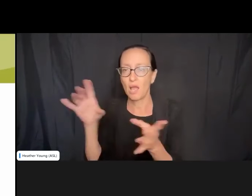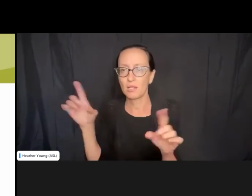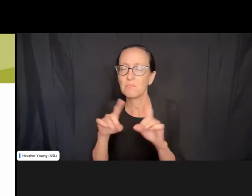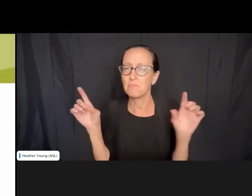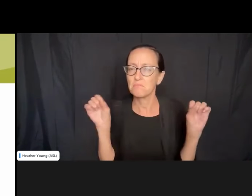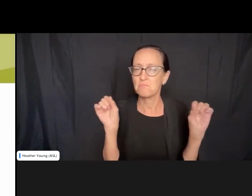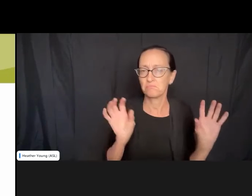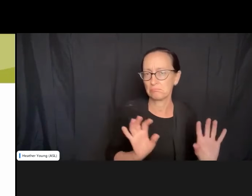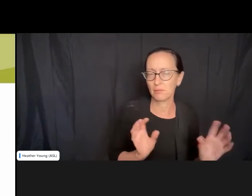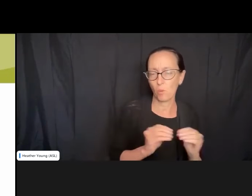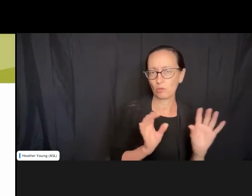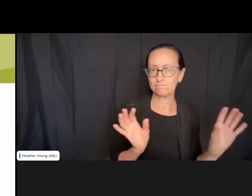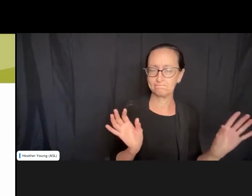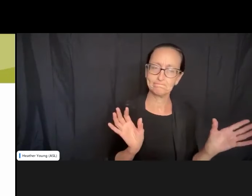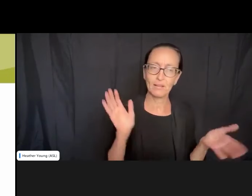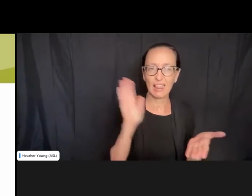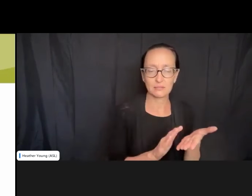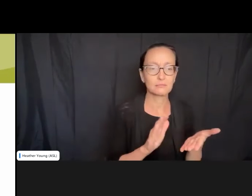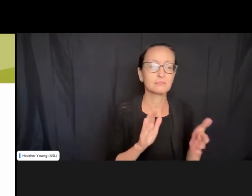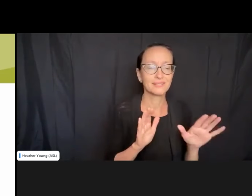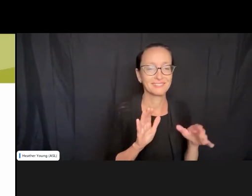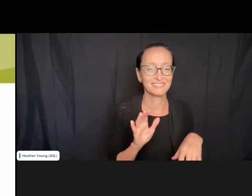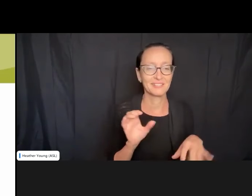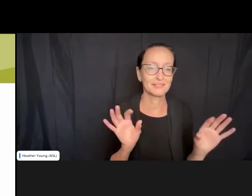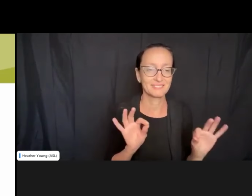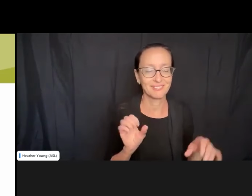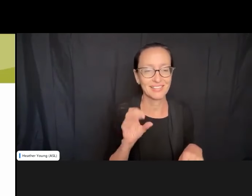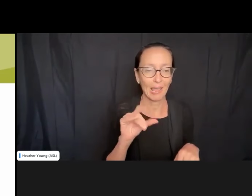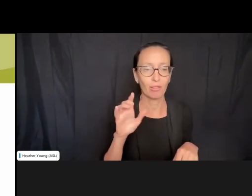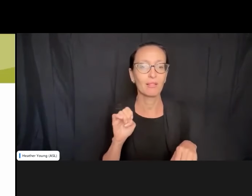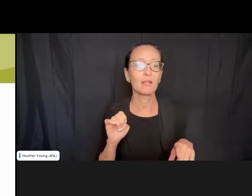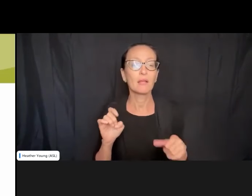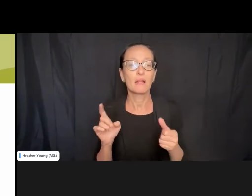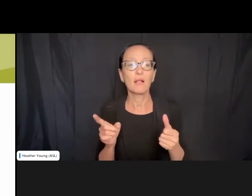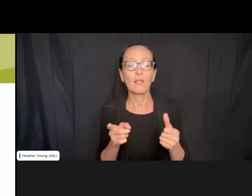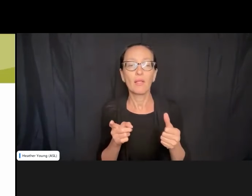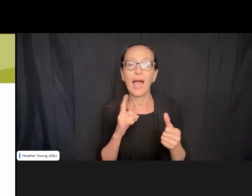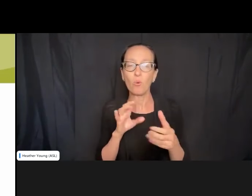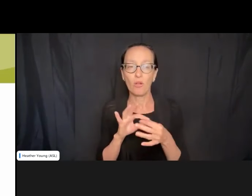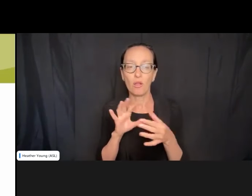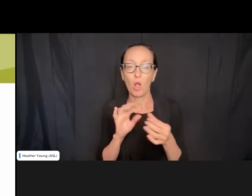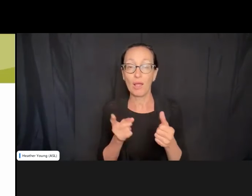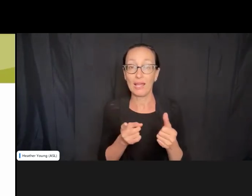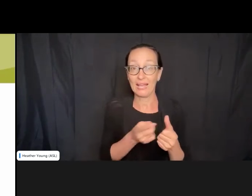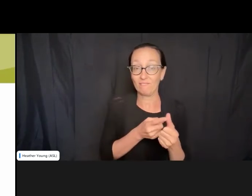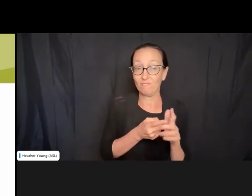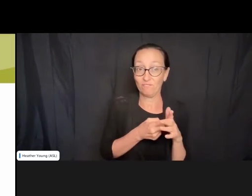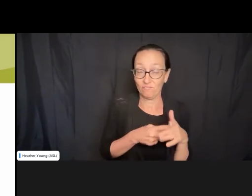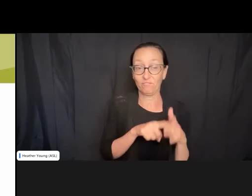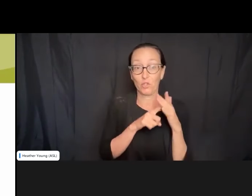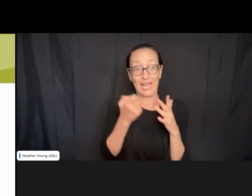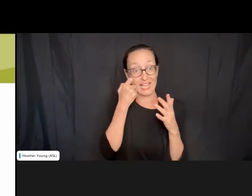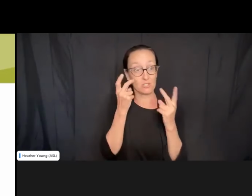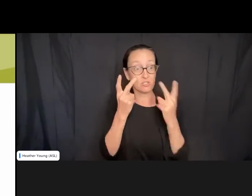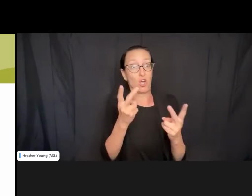in schools is really what I kind of call those initial frontline interventions, that when they have been exposed to